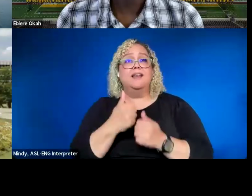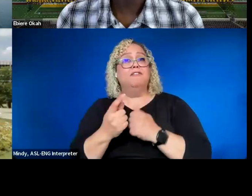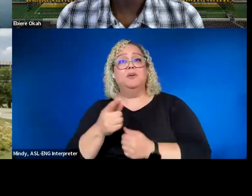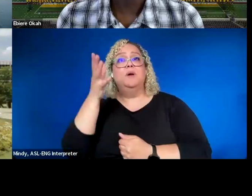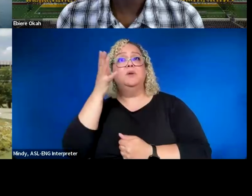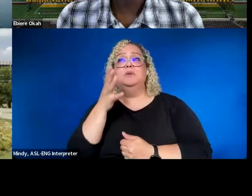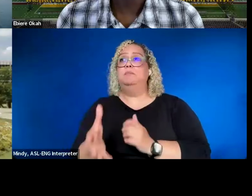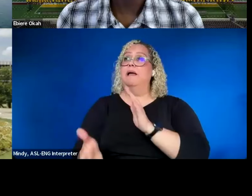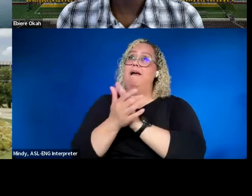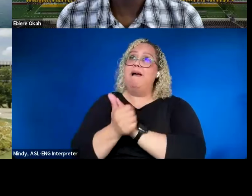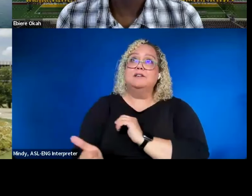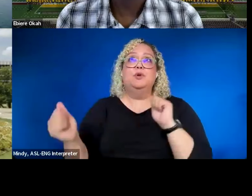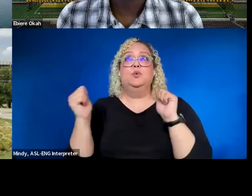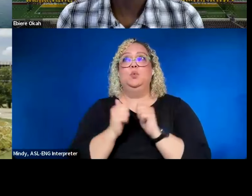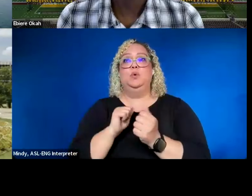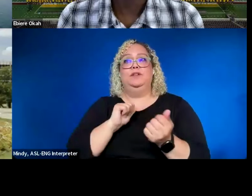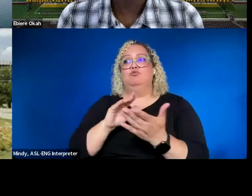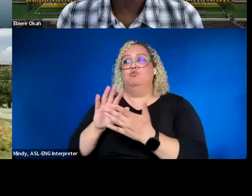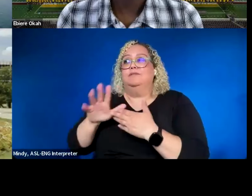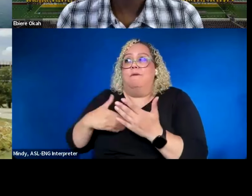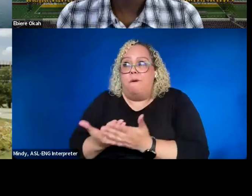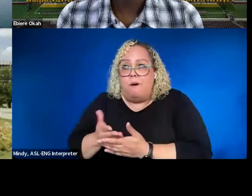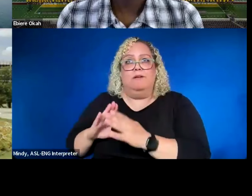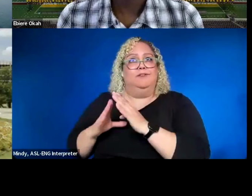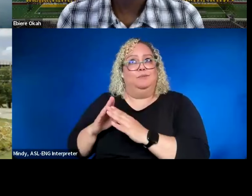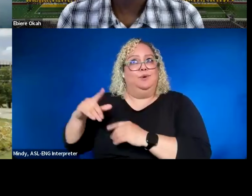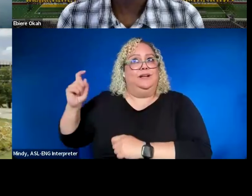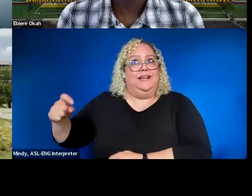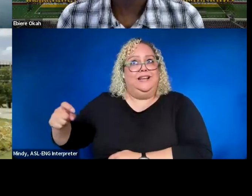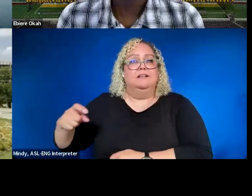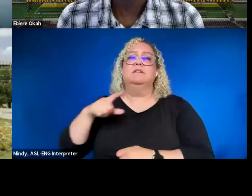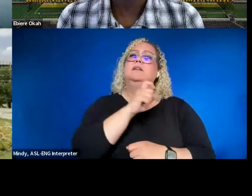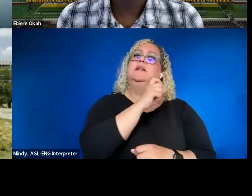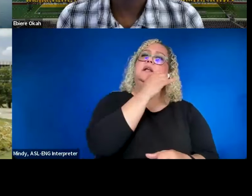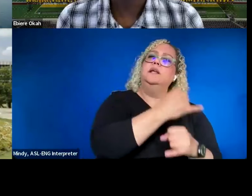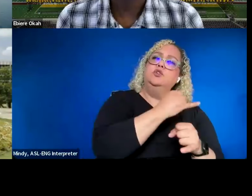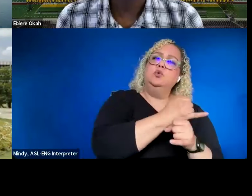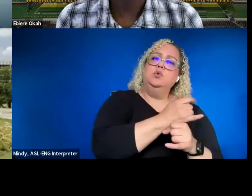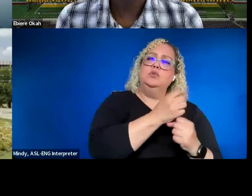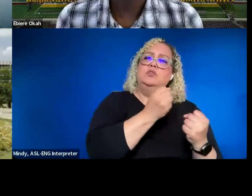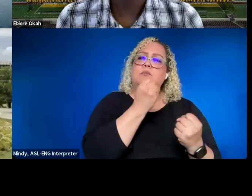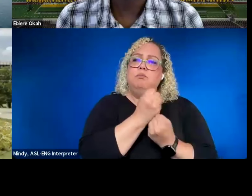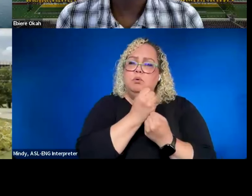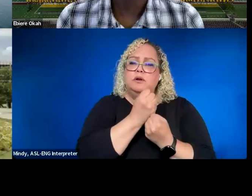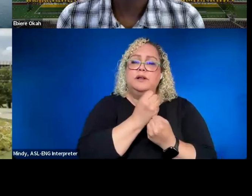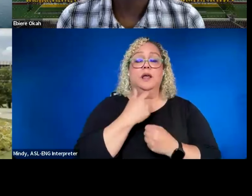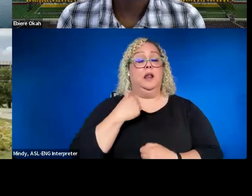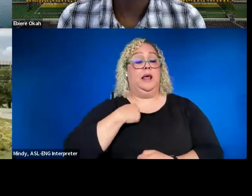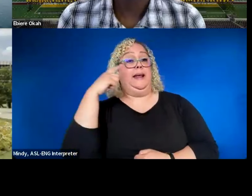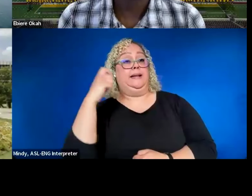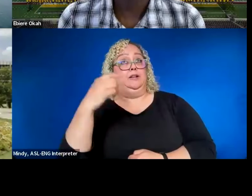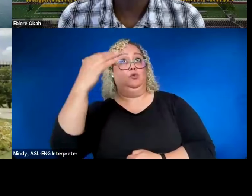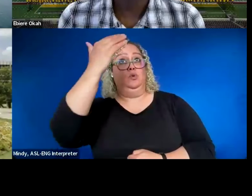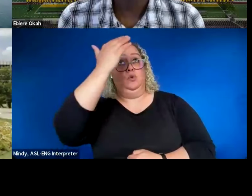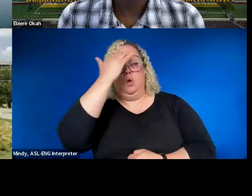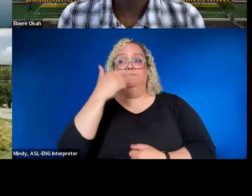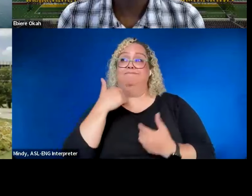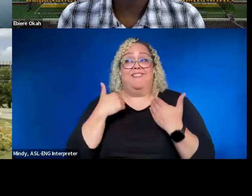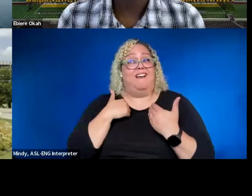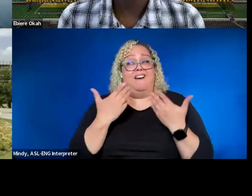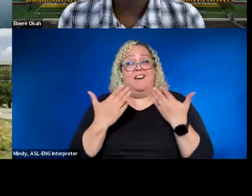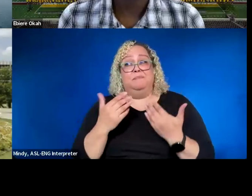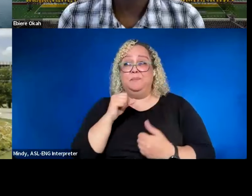all the needs of a community. You need the institution to be able to support that. And I need to know that I don't have the answers, and